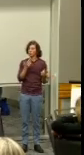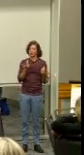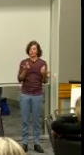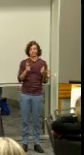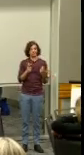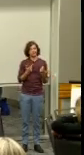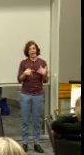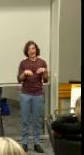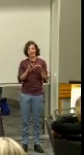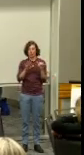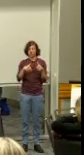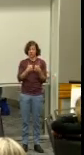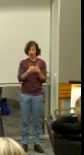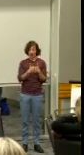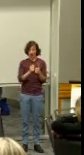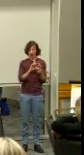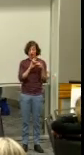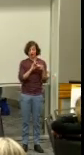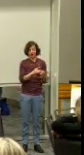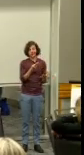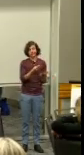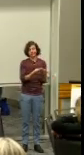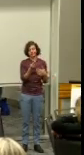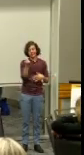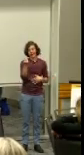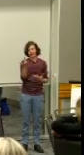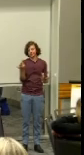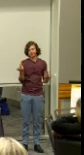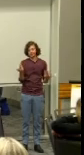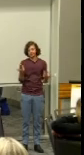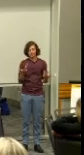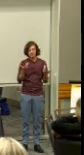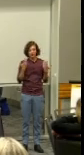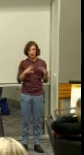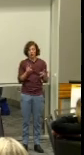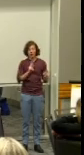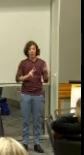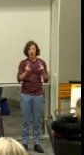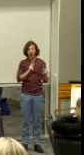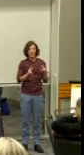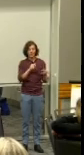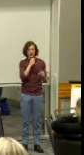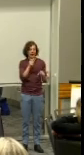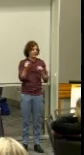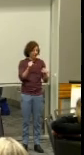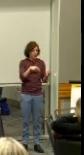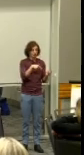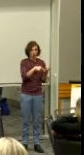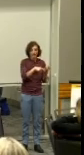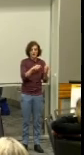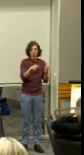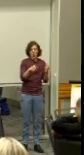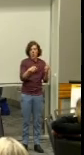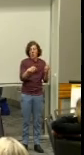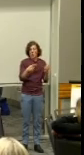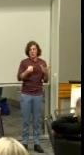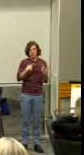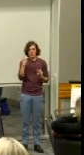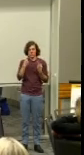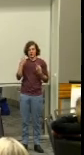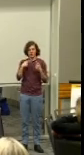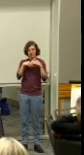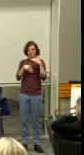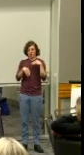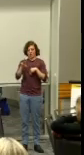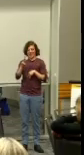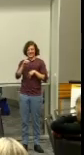that affordability piece, and not wanting to price anybody out, really thinking about that 60% and below AMI and how are we doing that. And